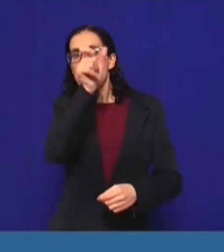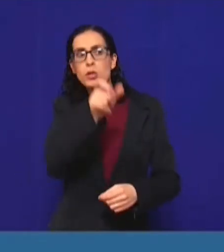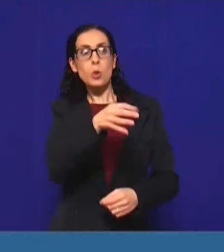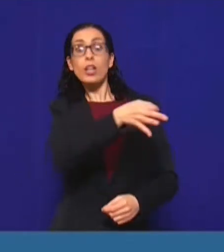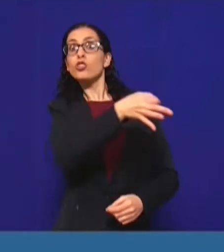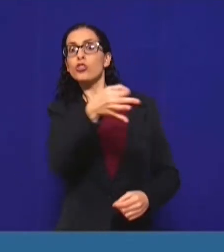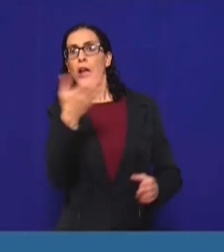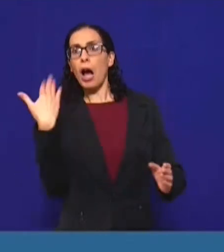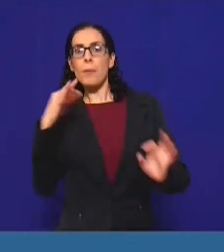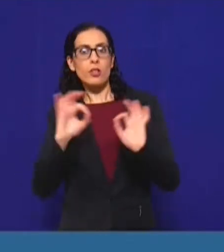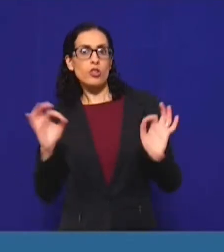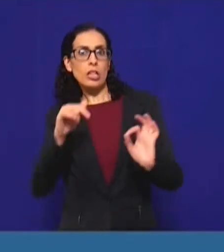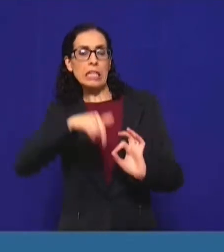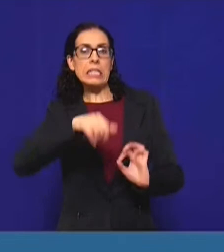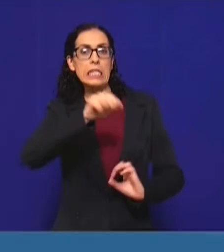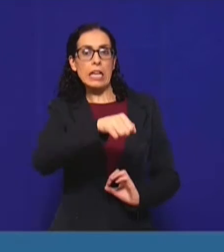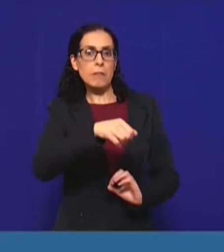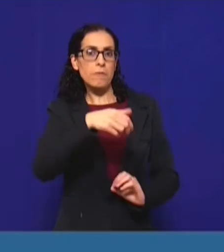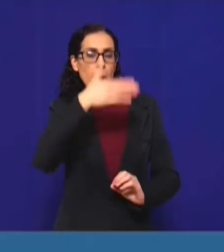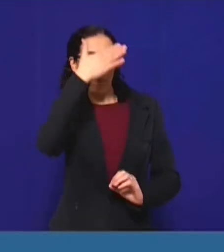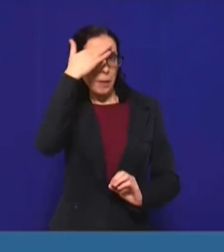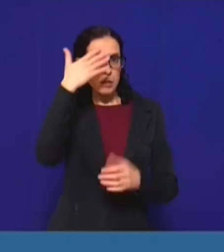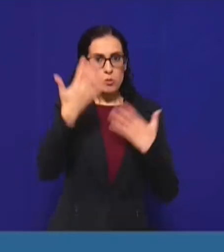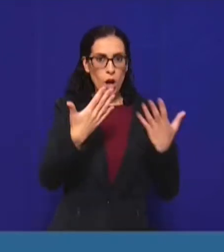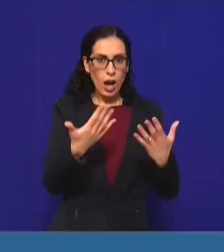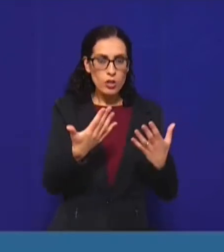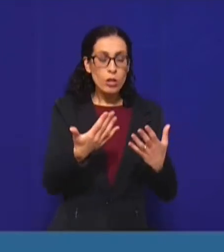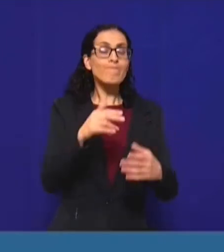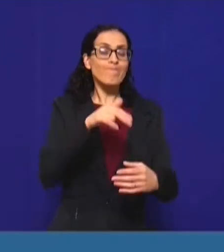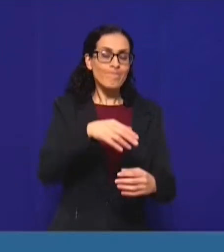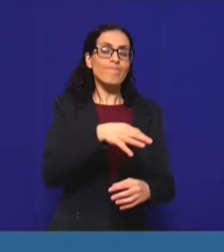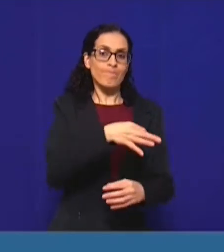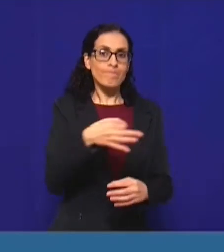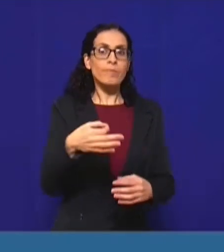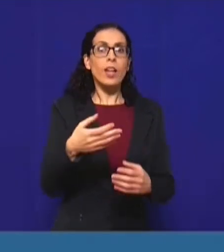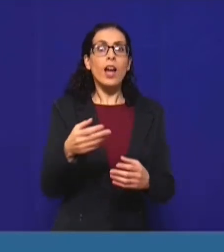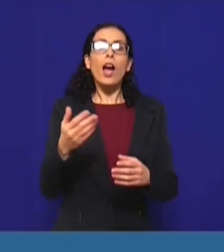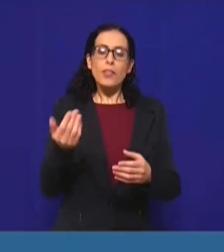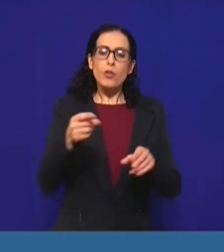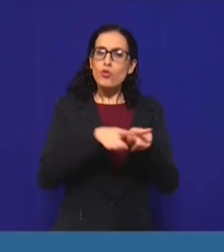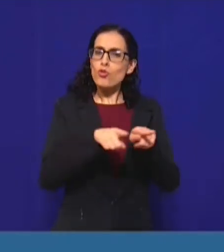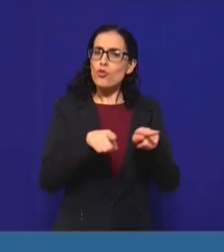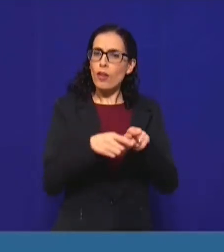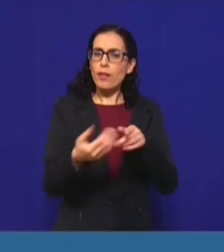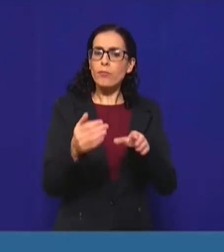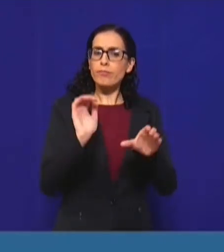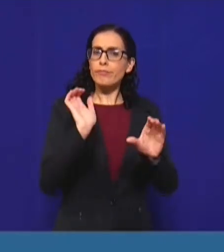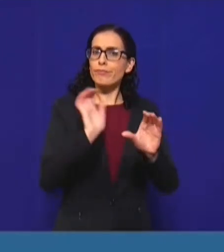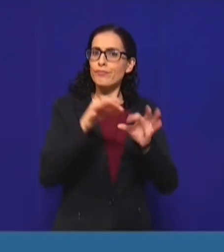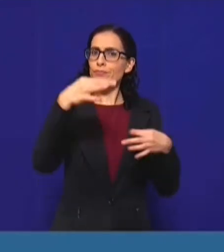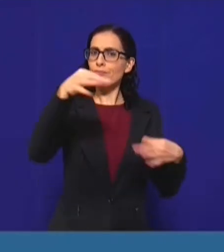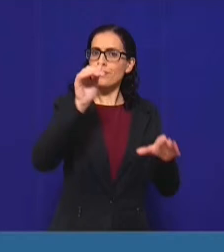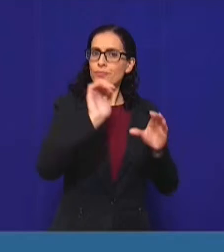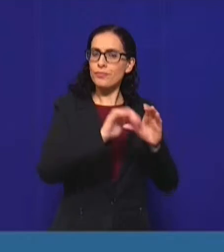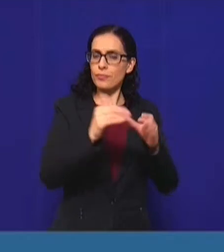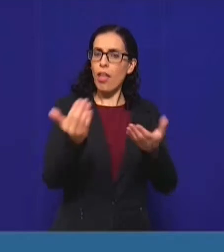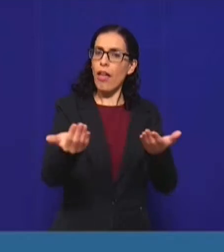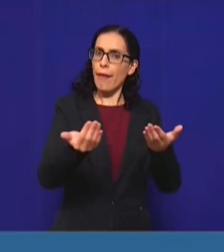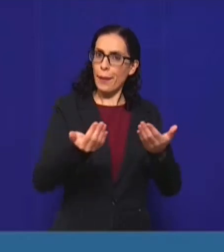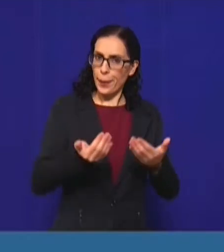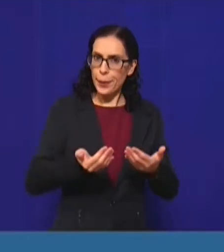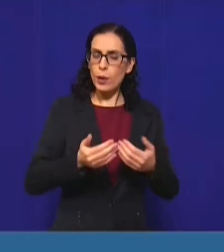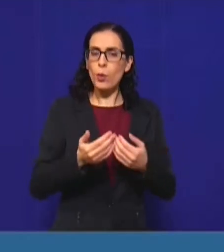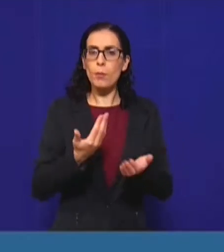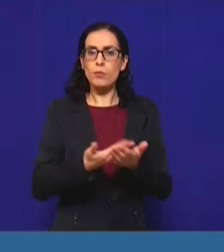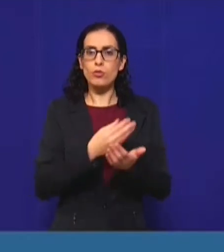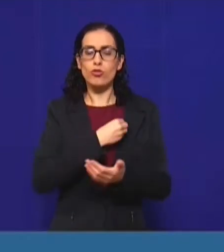qbadna kemm nies li jkunu qegħdin listjati li jiġu wkoll fil-isptar minħabba dan it-tip ta' mart kroniku, anke